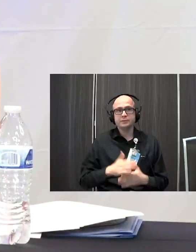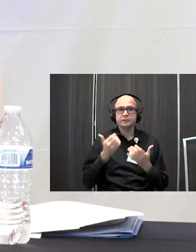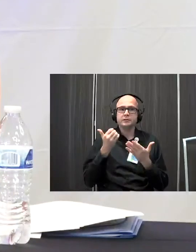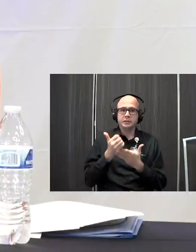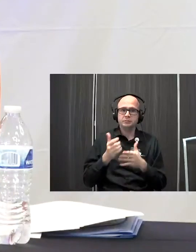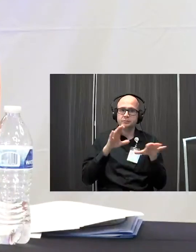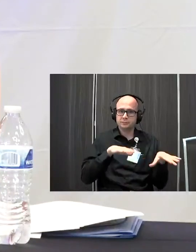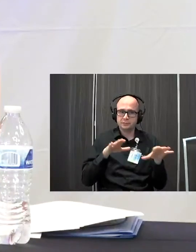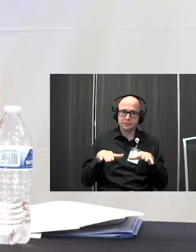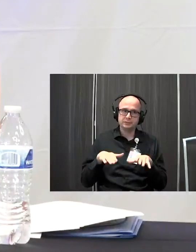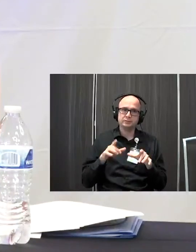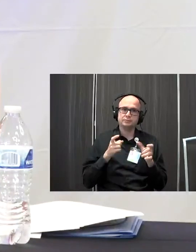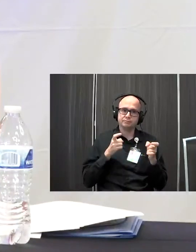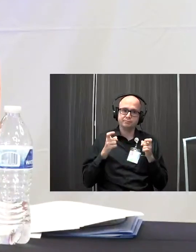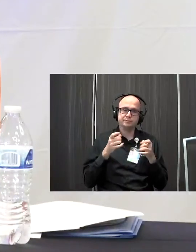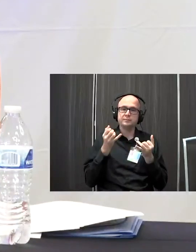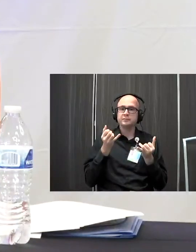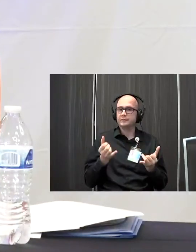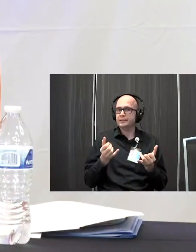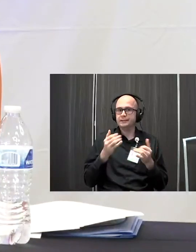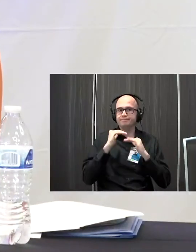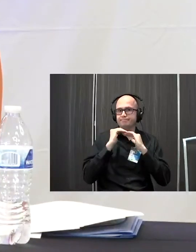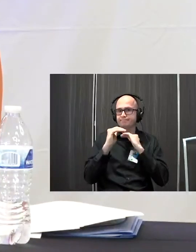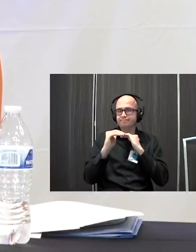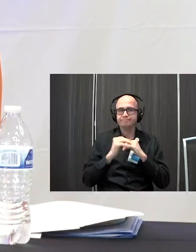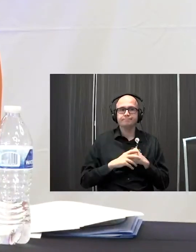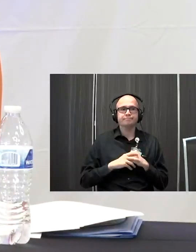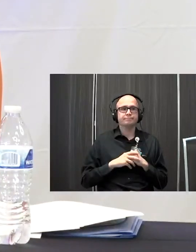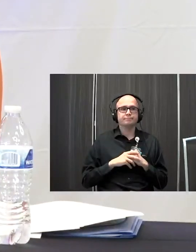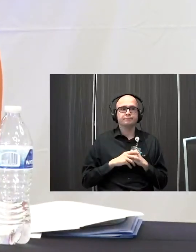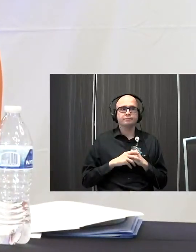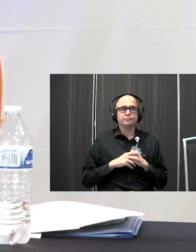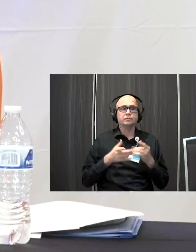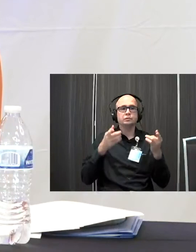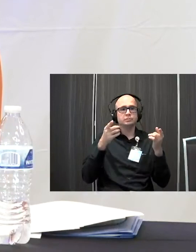and calm and regroup. And so now we're back at a stable point. There was a point